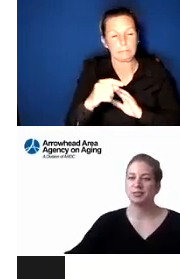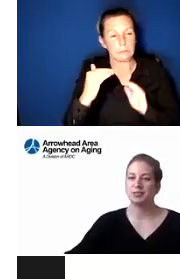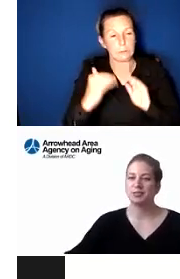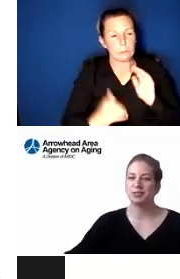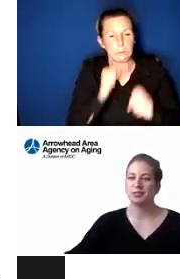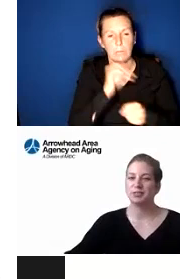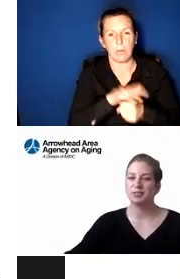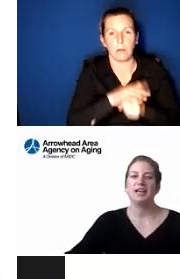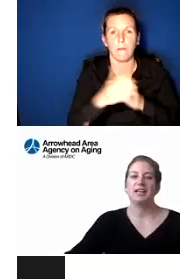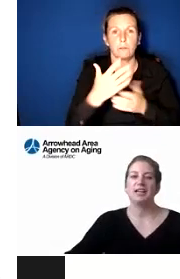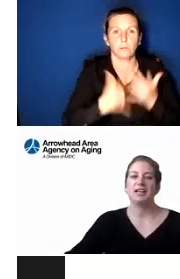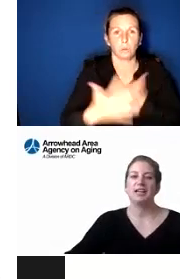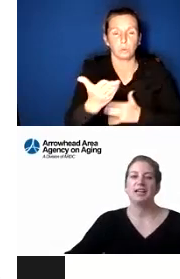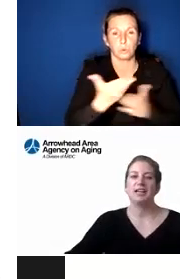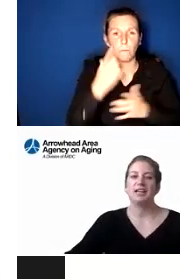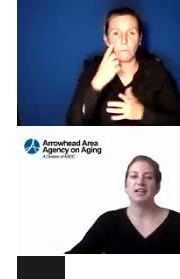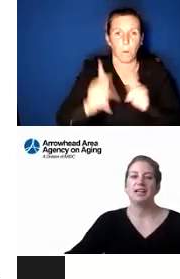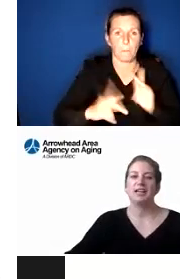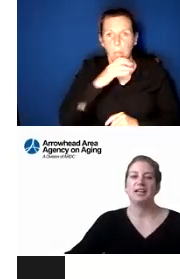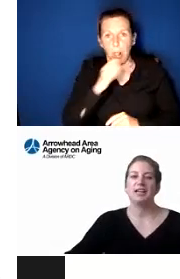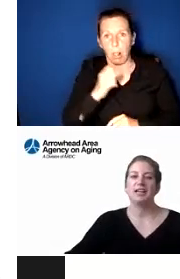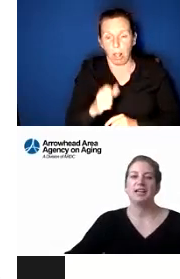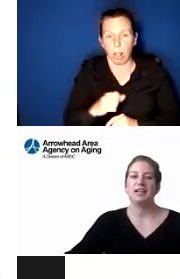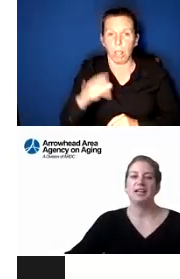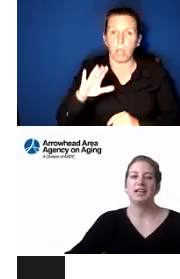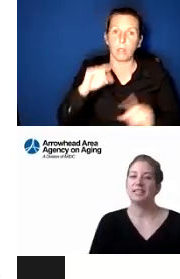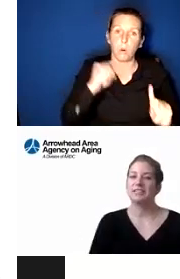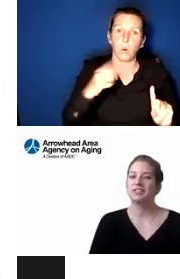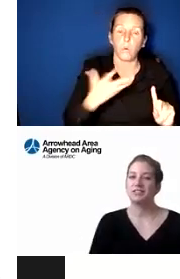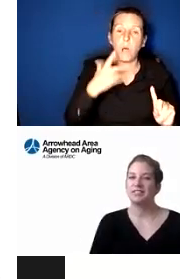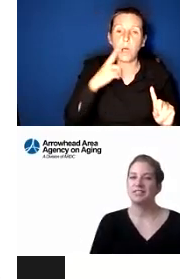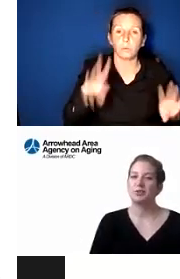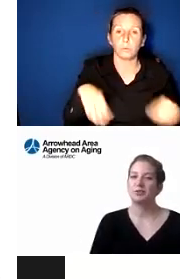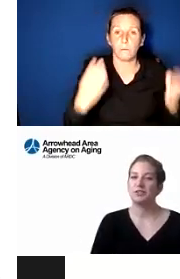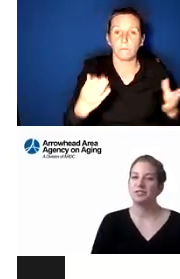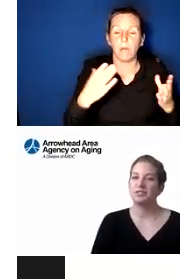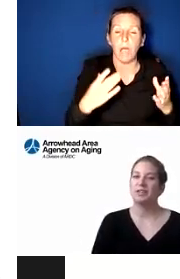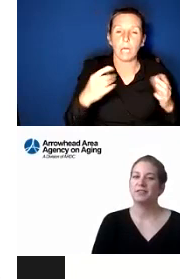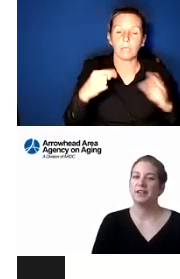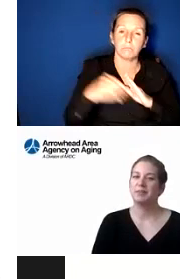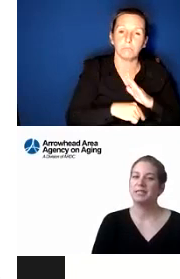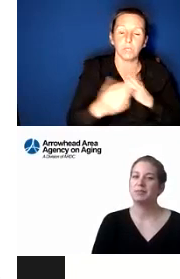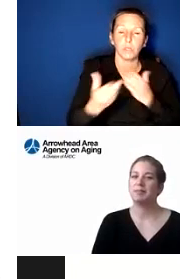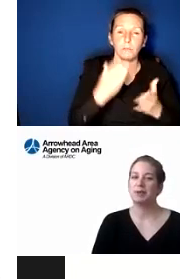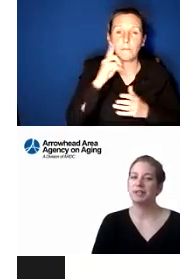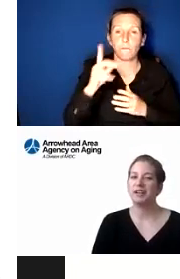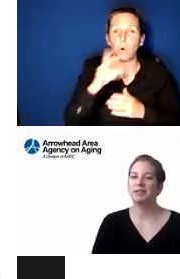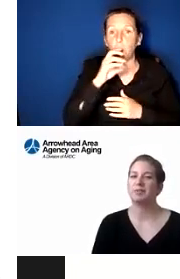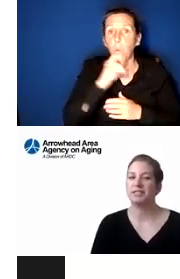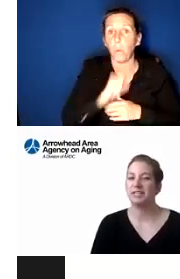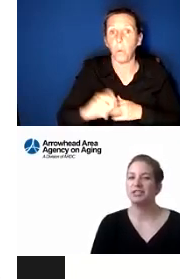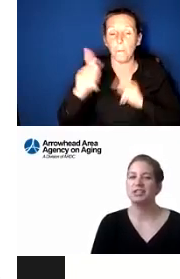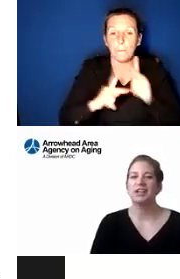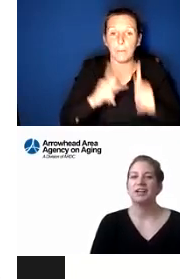persons. It aimed to providing comprehensive services for older adults with funding based primarily on the